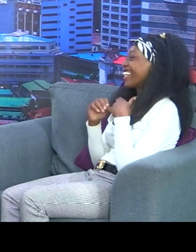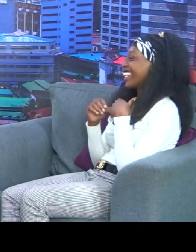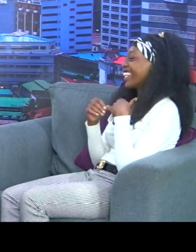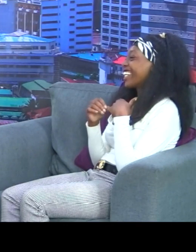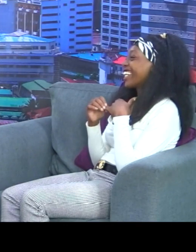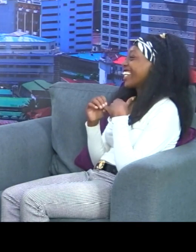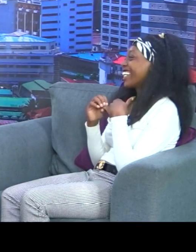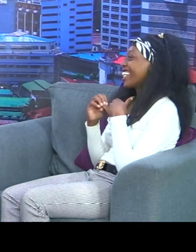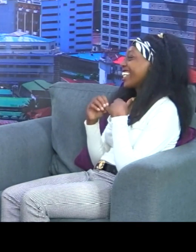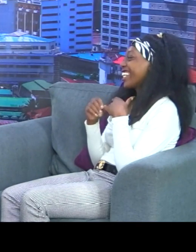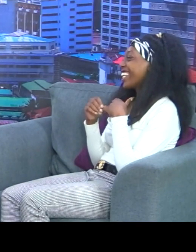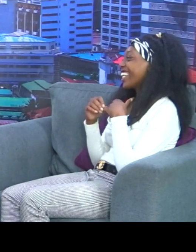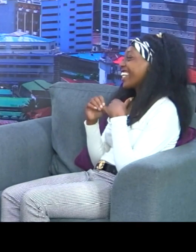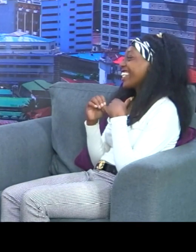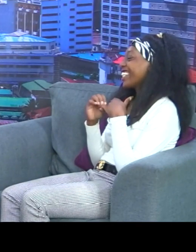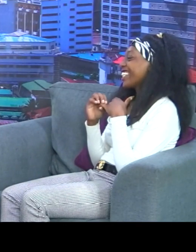That is nice. Okay.